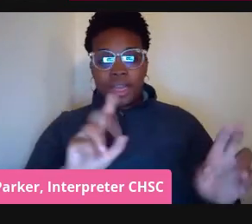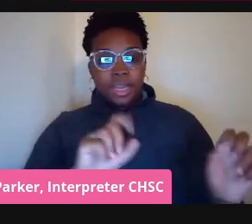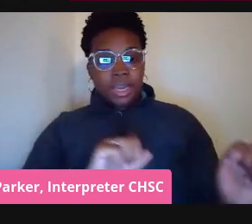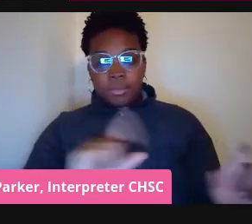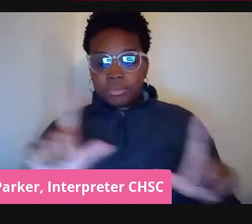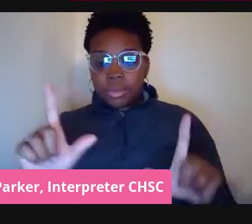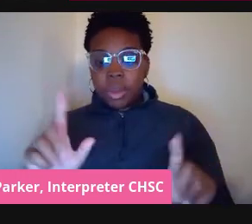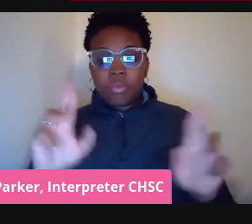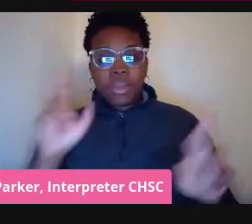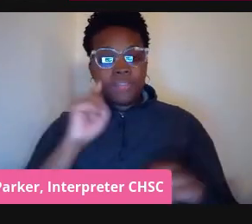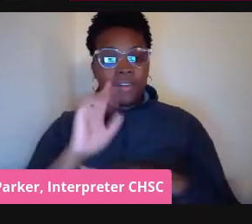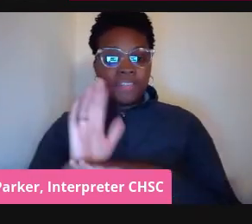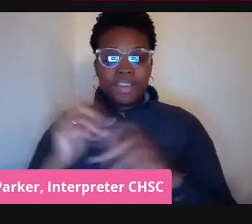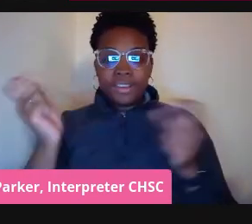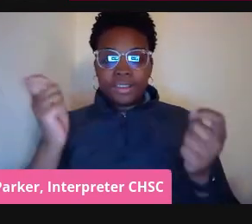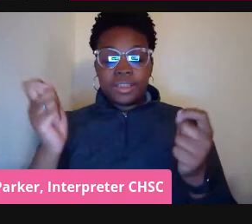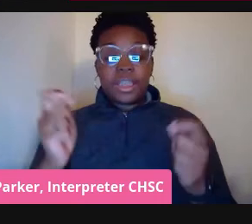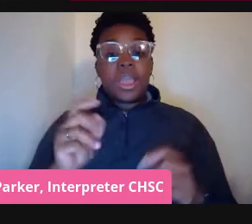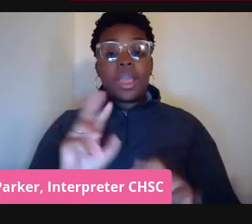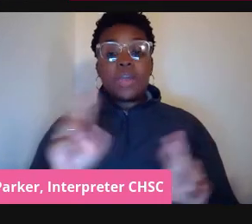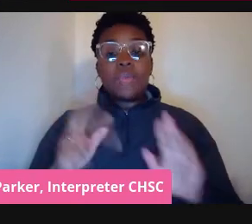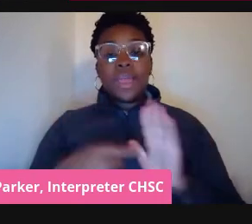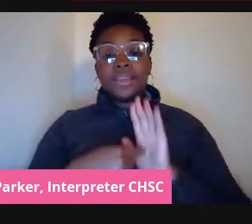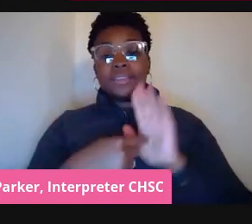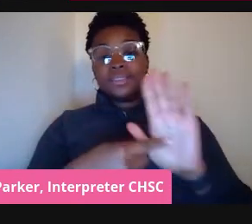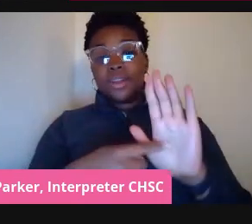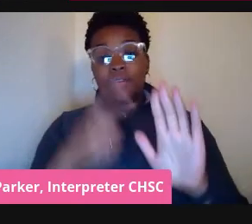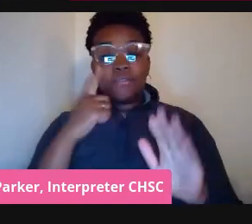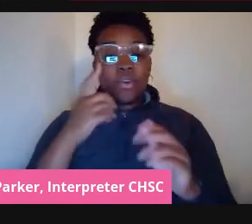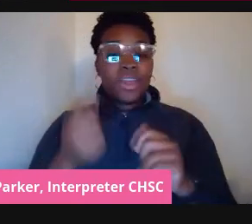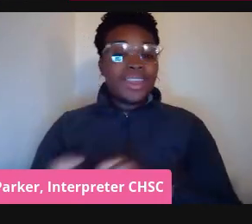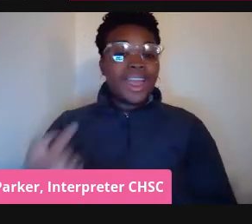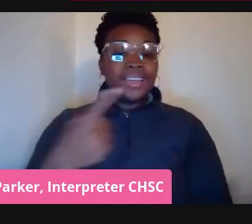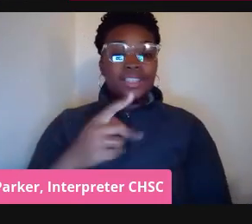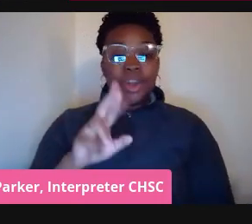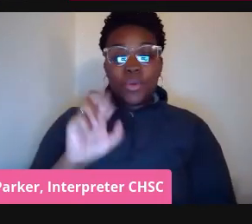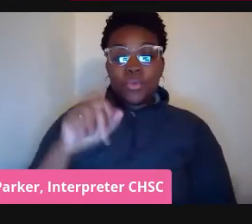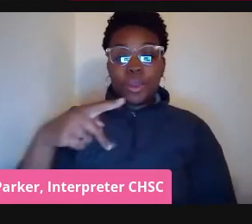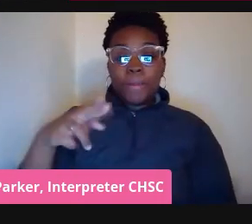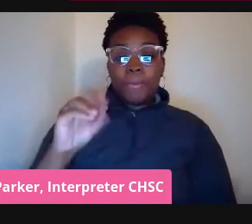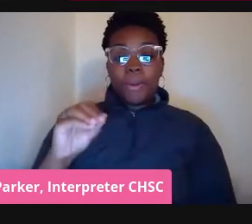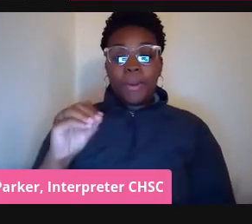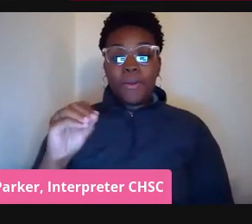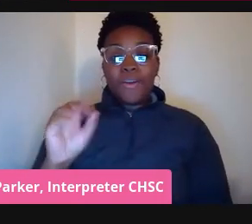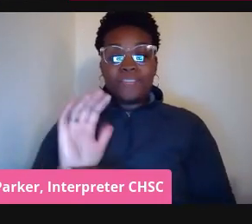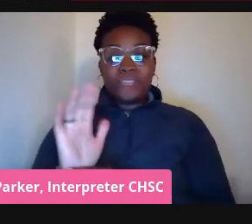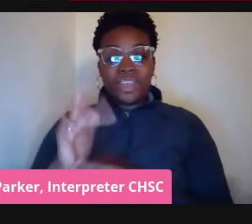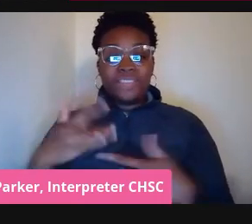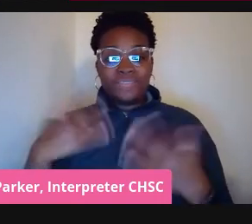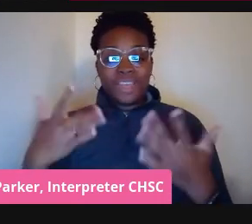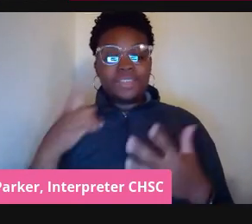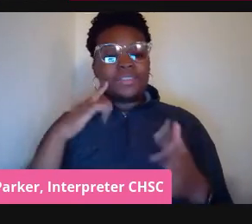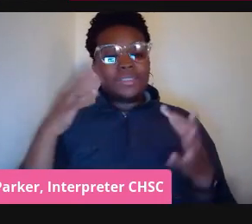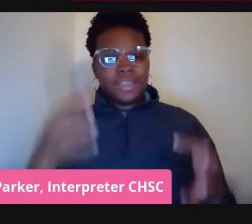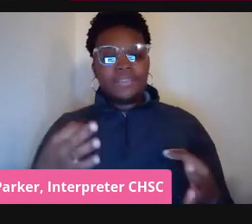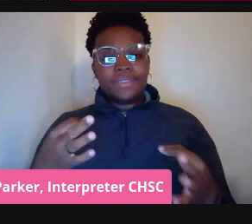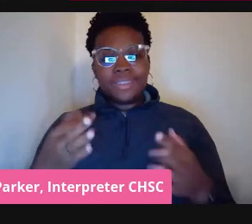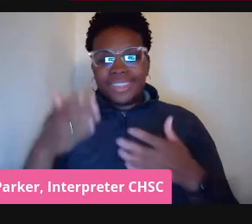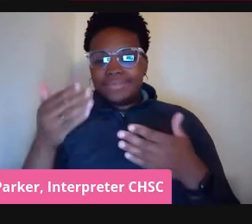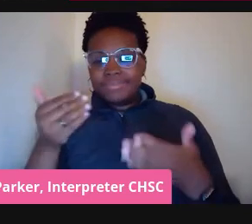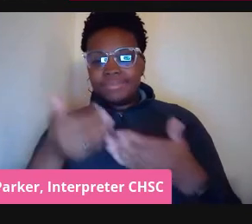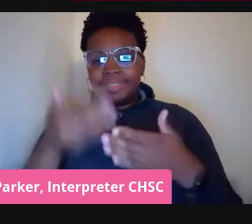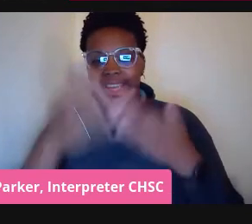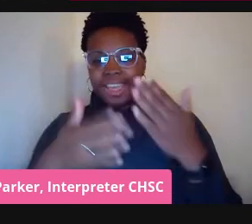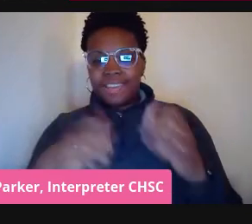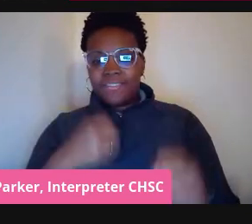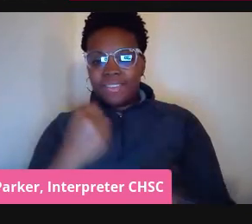film festivals, and ready to present for next year's film, Repro Film Fest. Yeah. So definitely by the end of the year is what I'm hoping for the